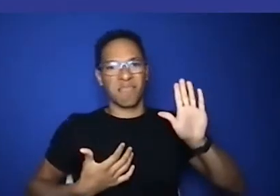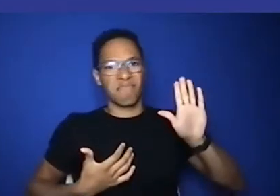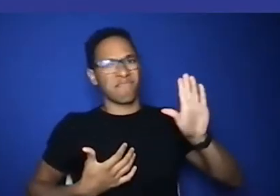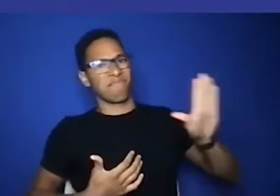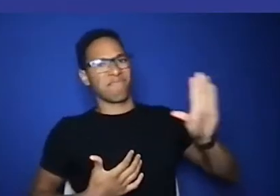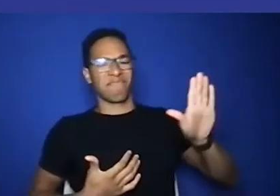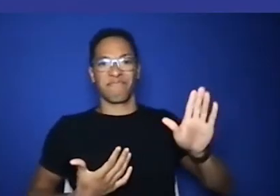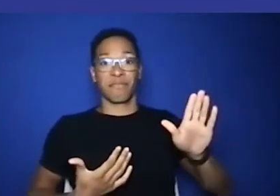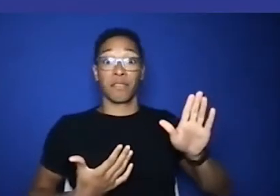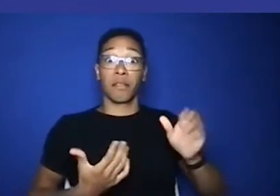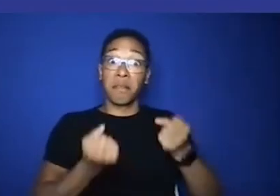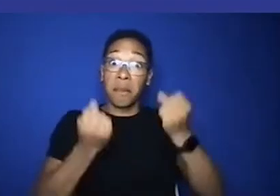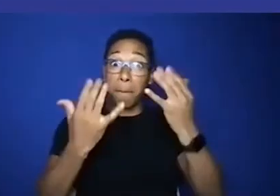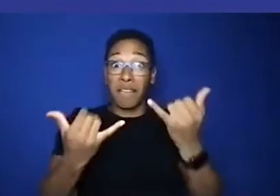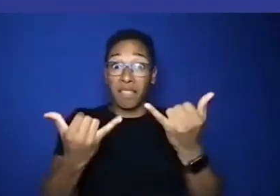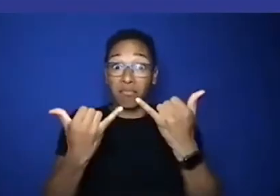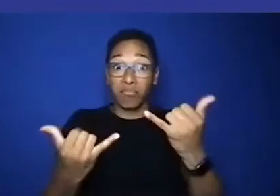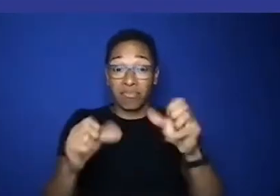labeling systems do.